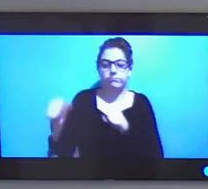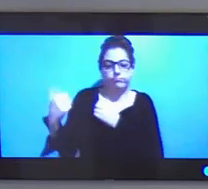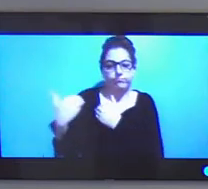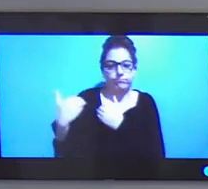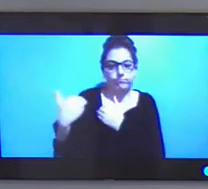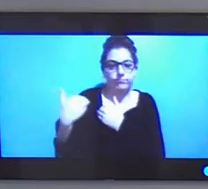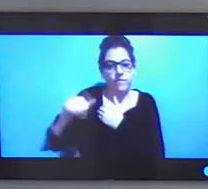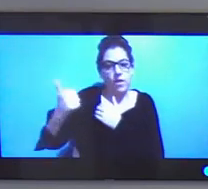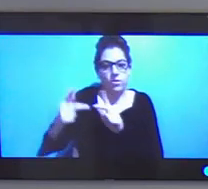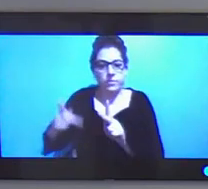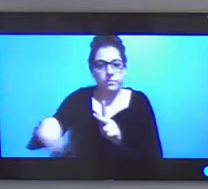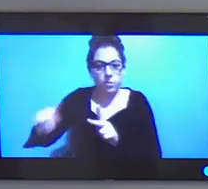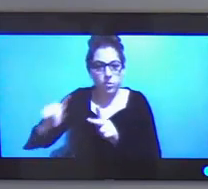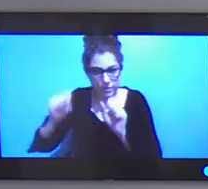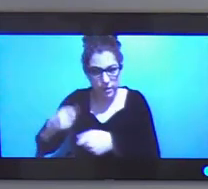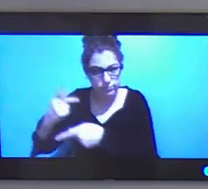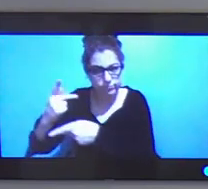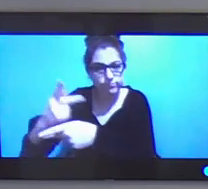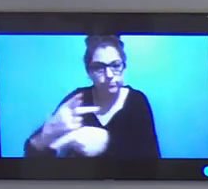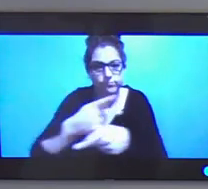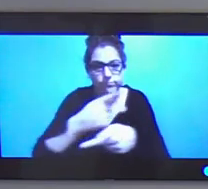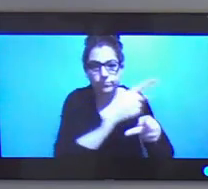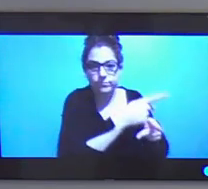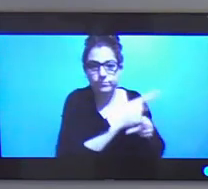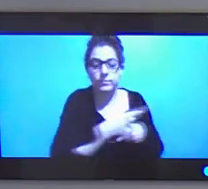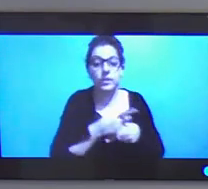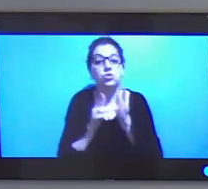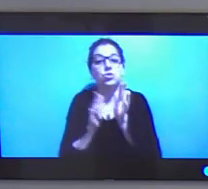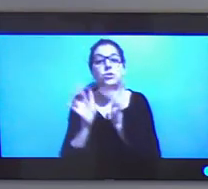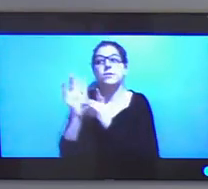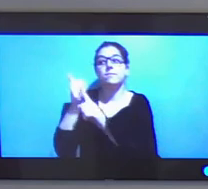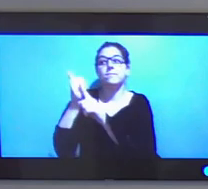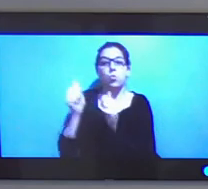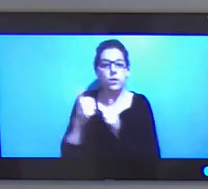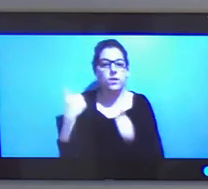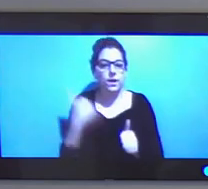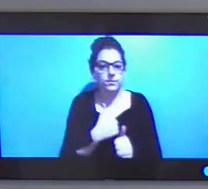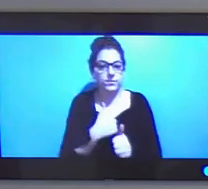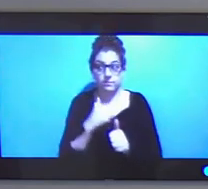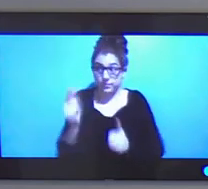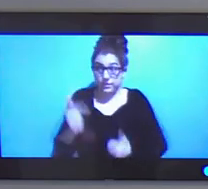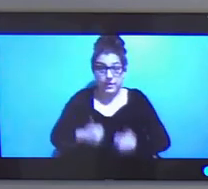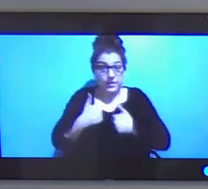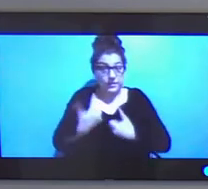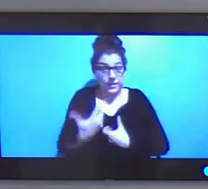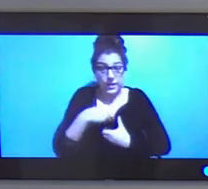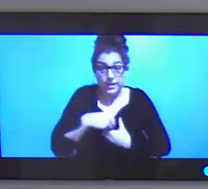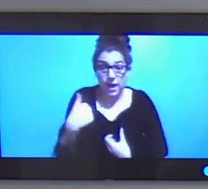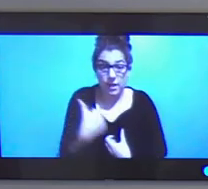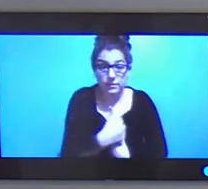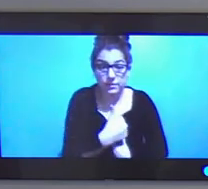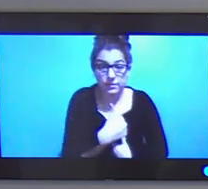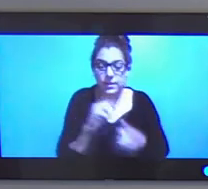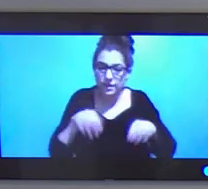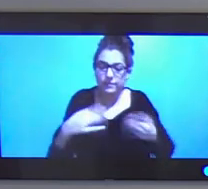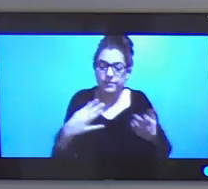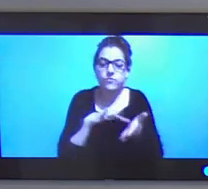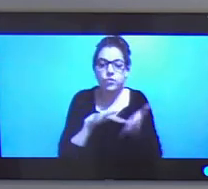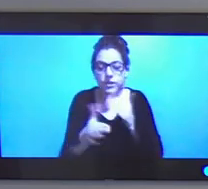others. Jesus is with us, even lives in us, and he gives us that forgiveness and